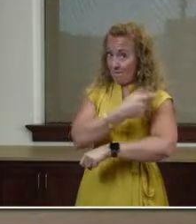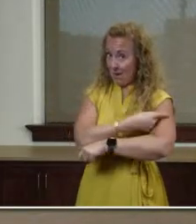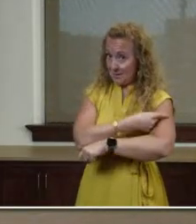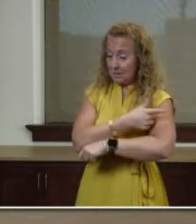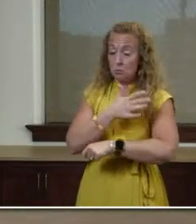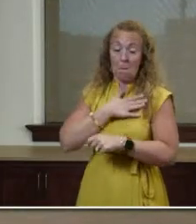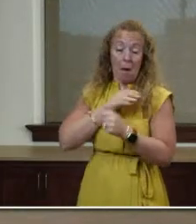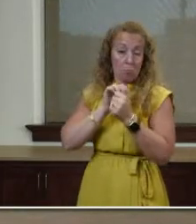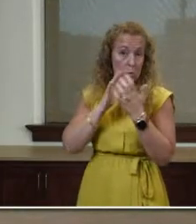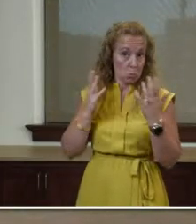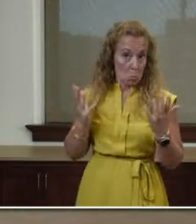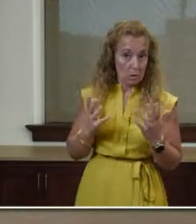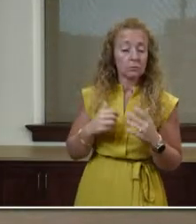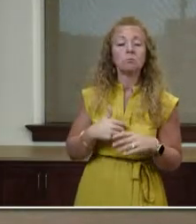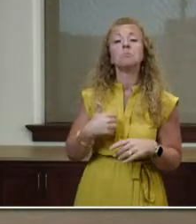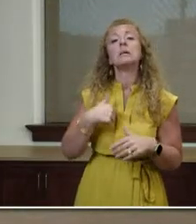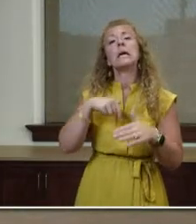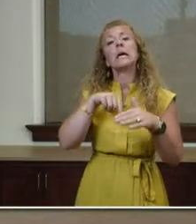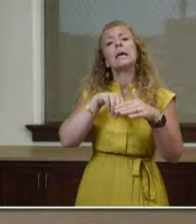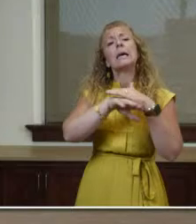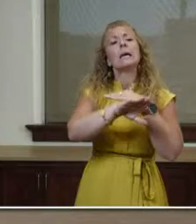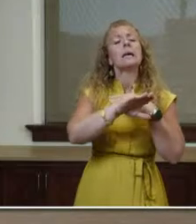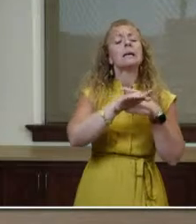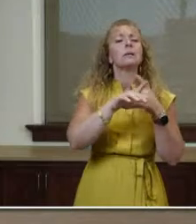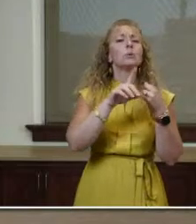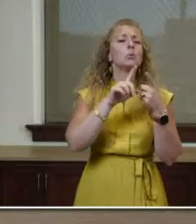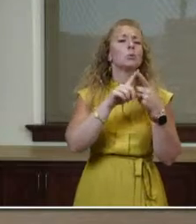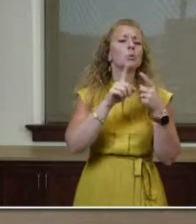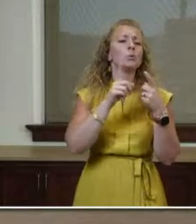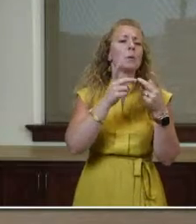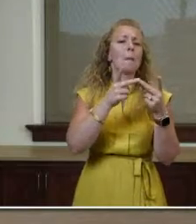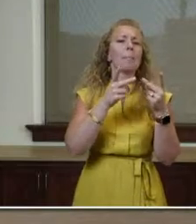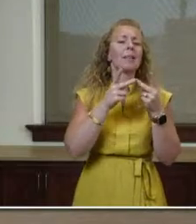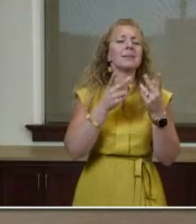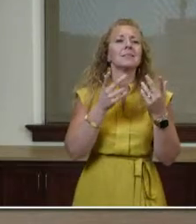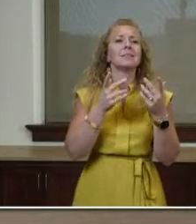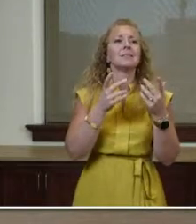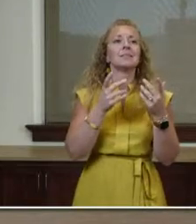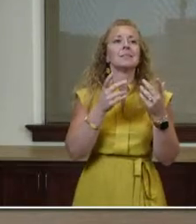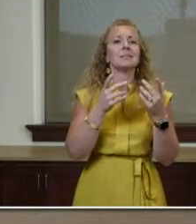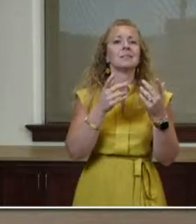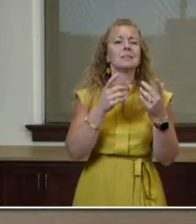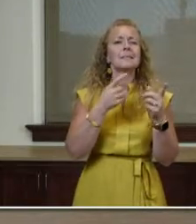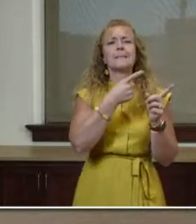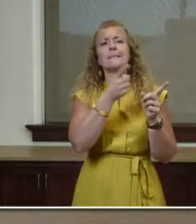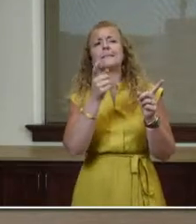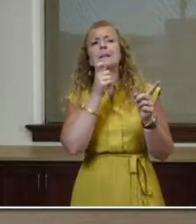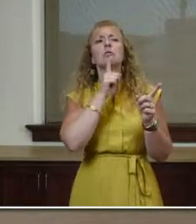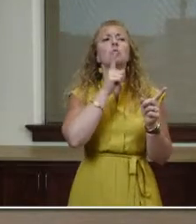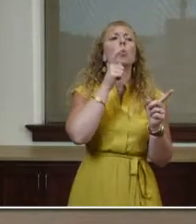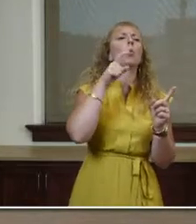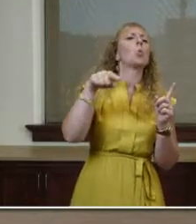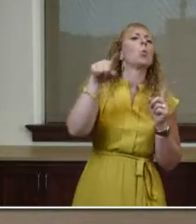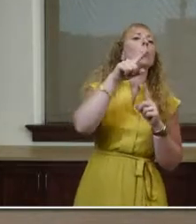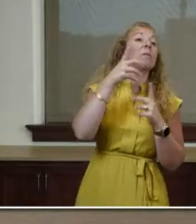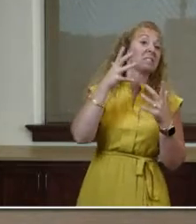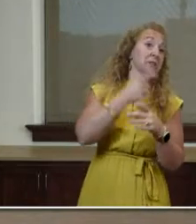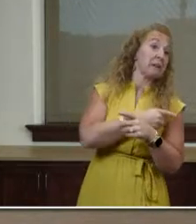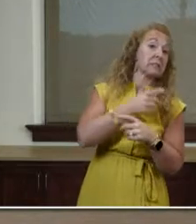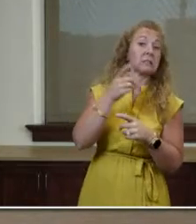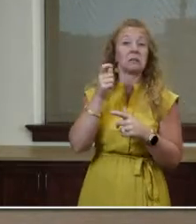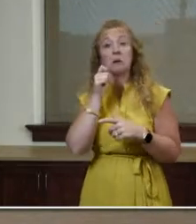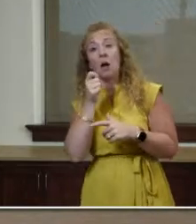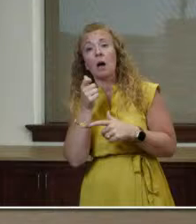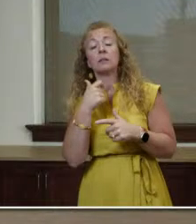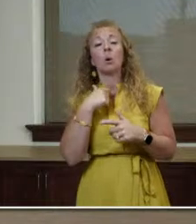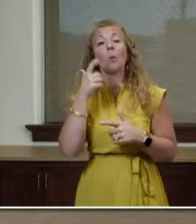my approach. When I go indoor to places where I'm not sure who's going to be vaccinated and who's not, and I'm going to be there